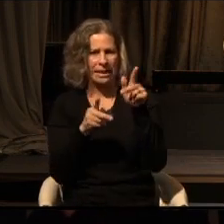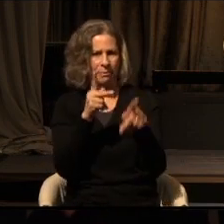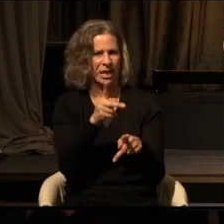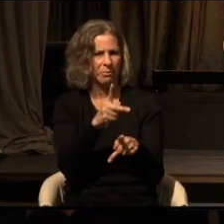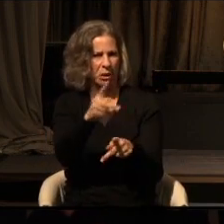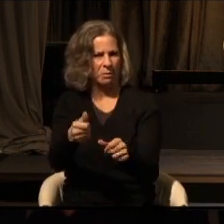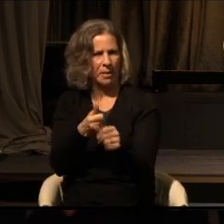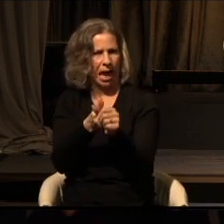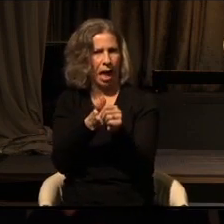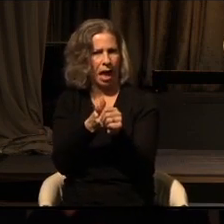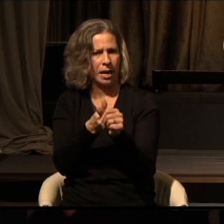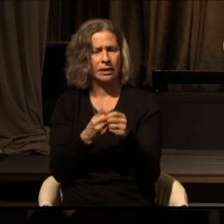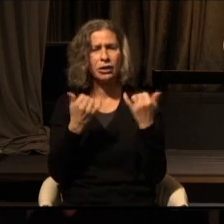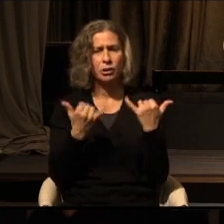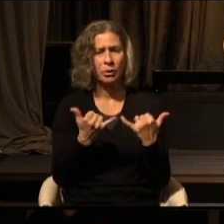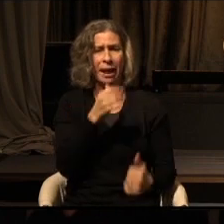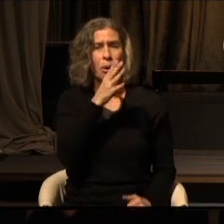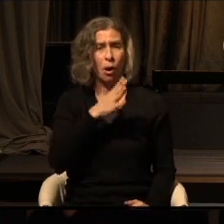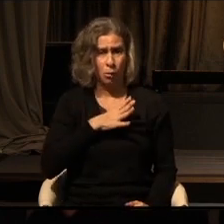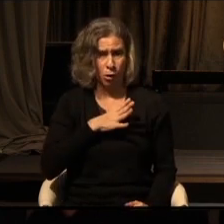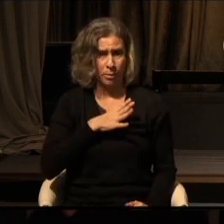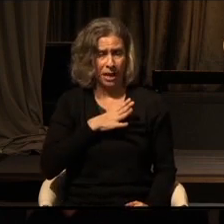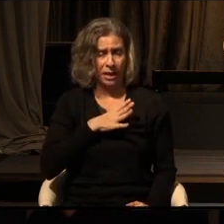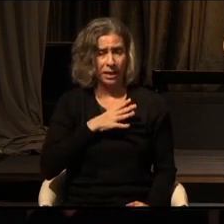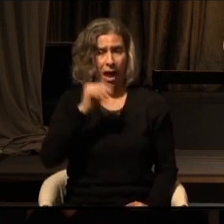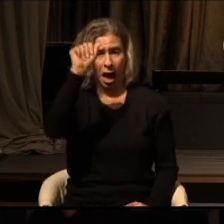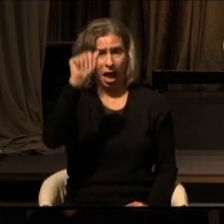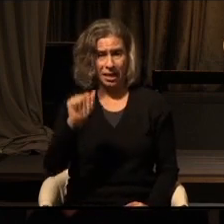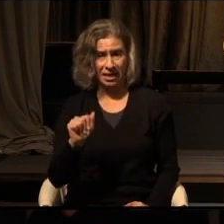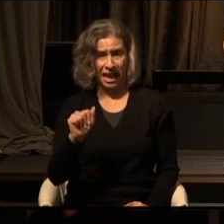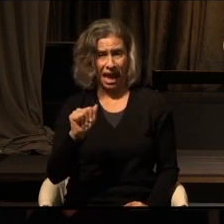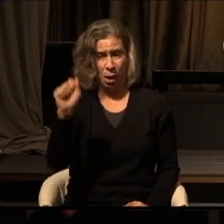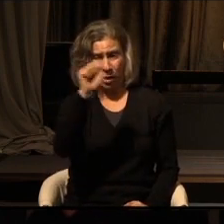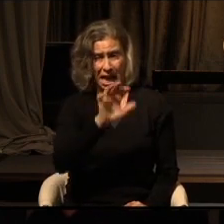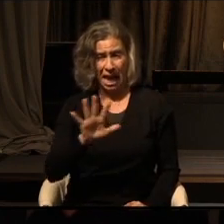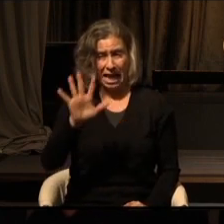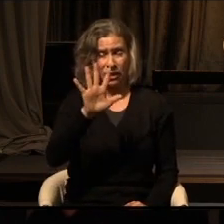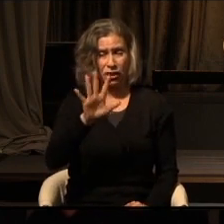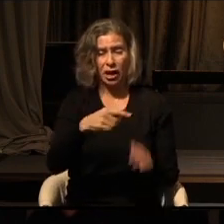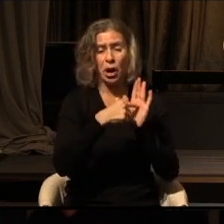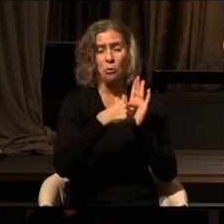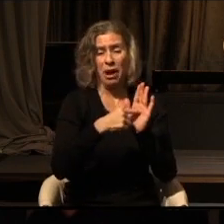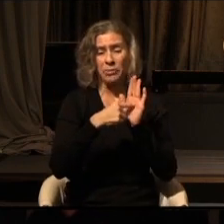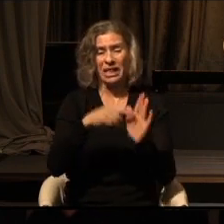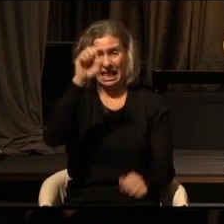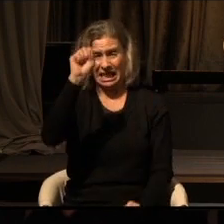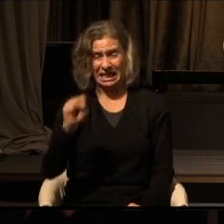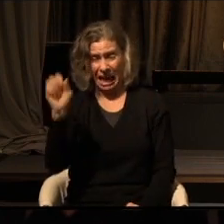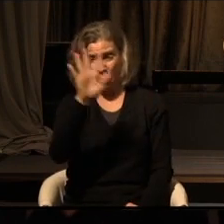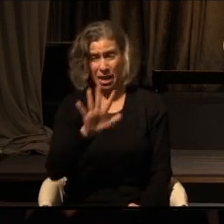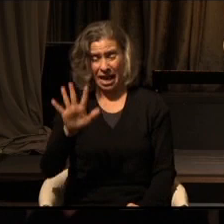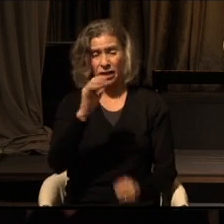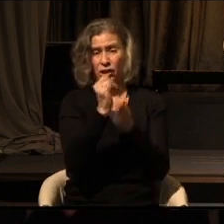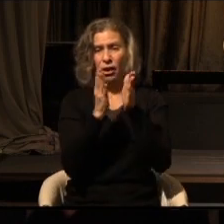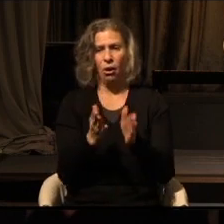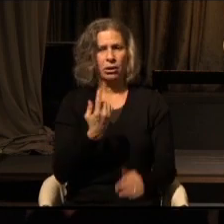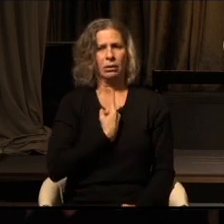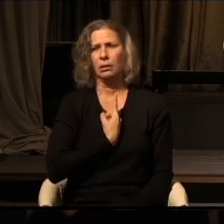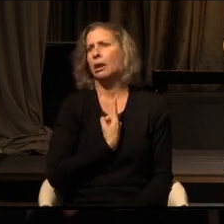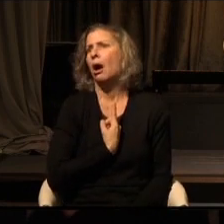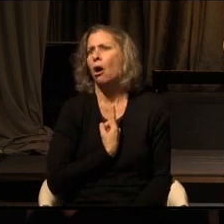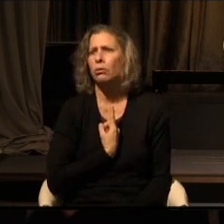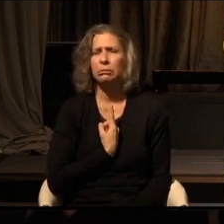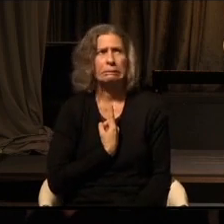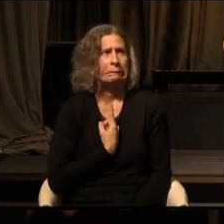here I was, a woman, a South Asian, representing South Asian artists. Did